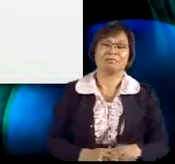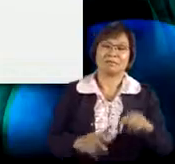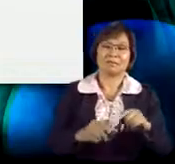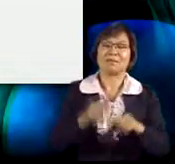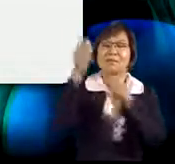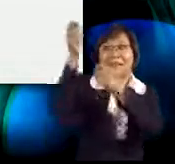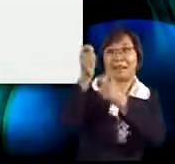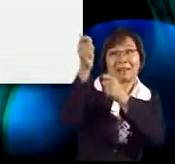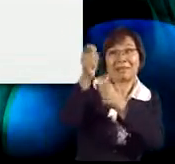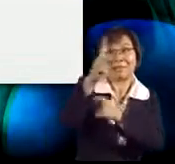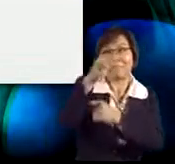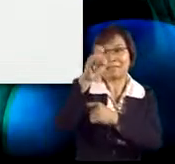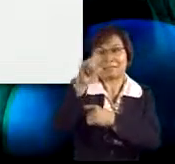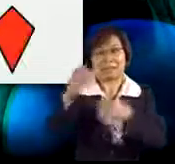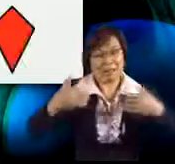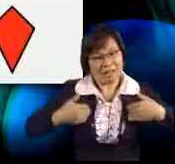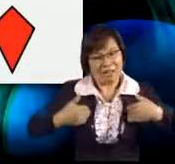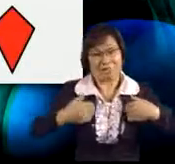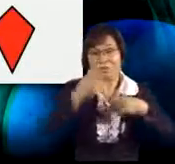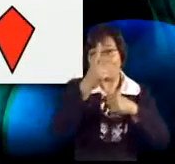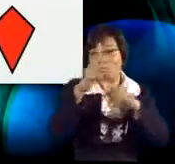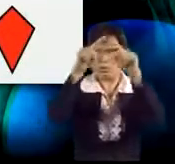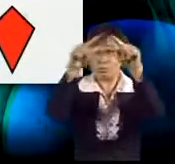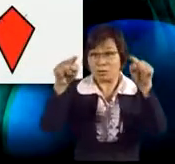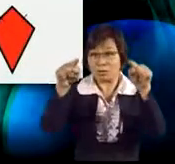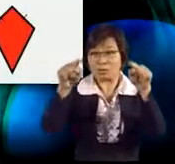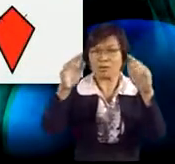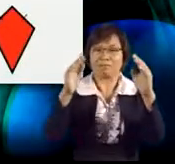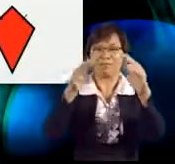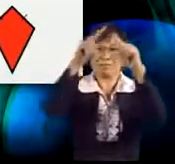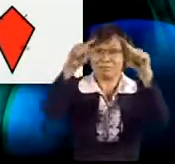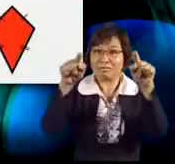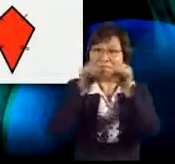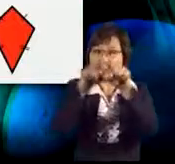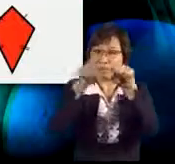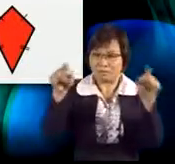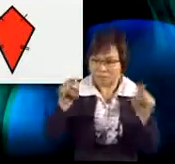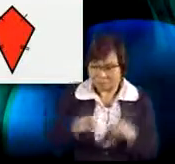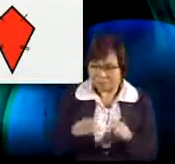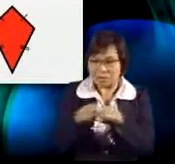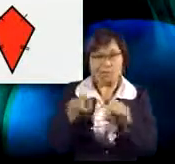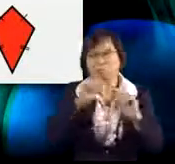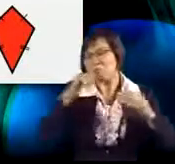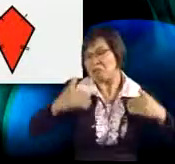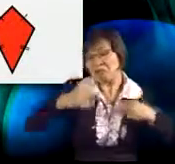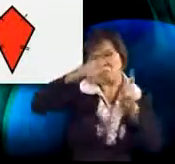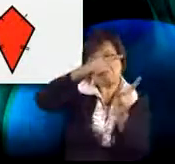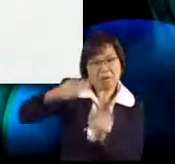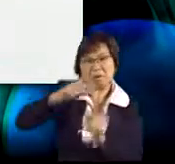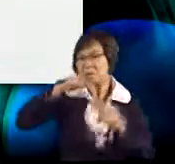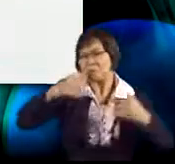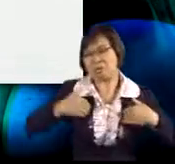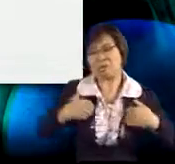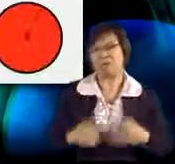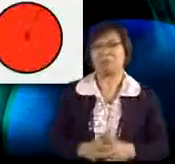6. A kite, which has 2 equal sides next to each other and no parallel sides.